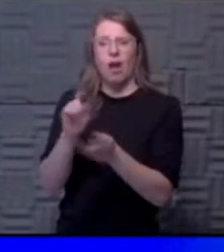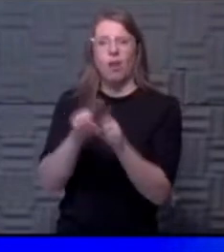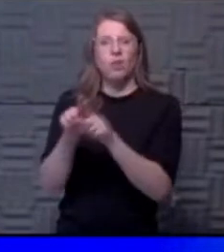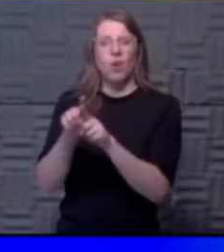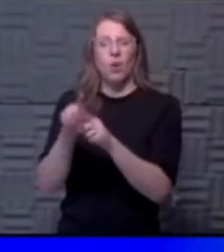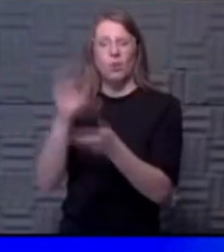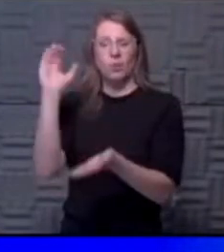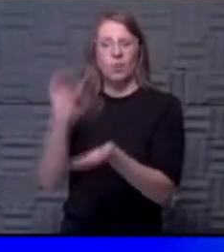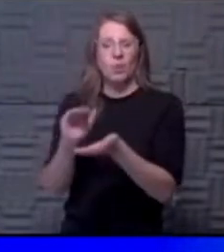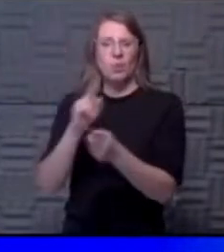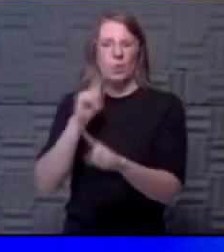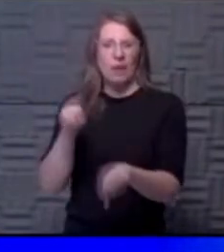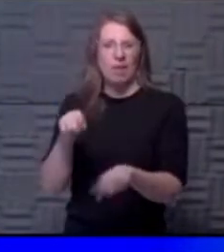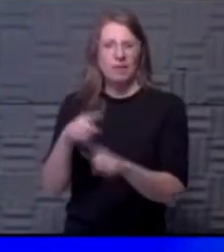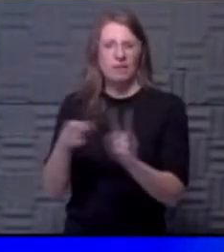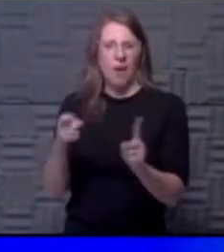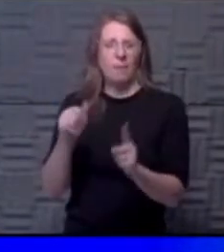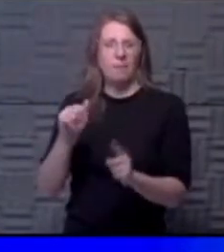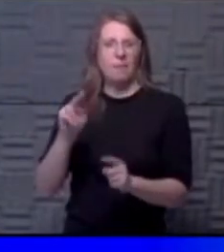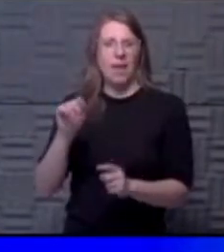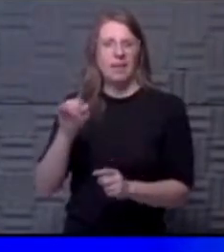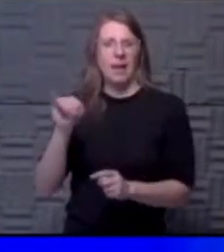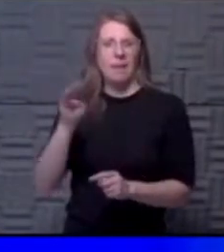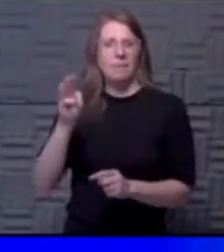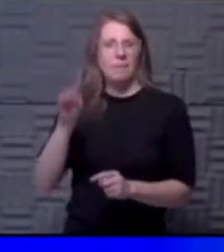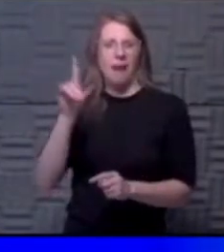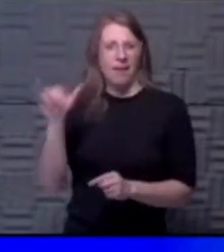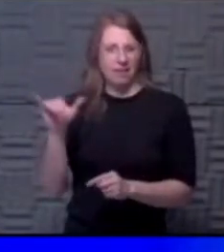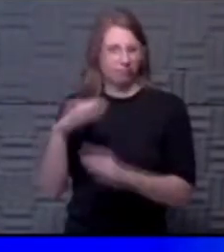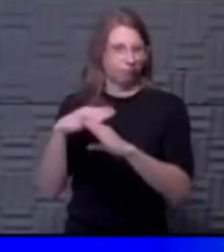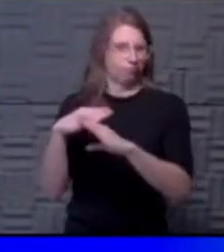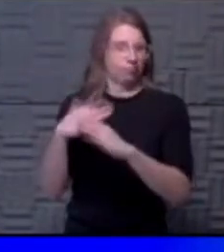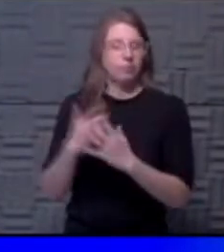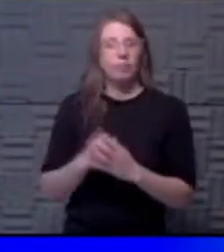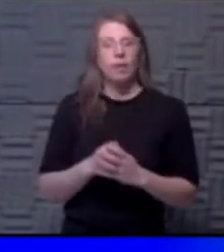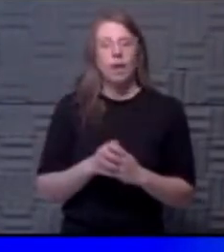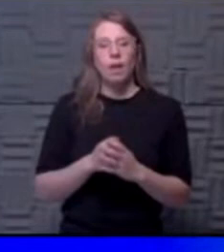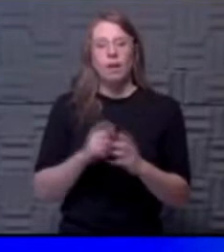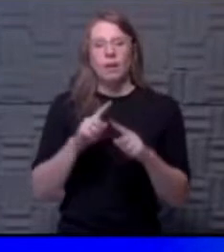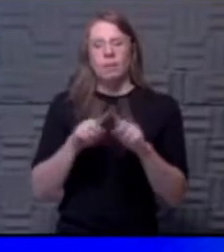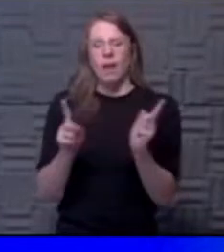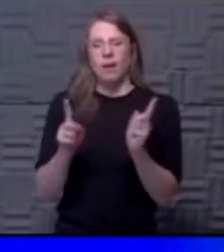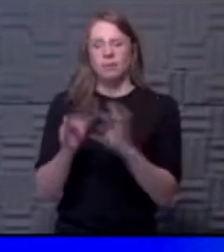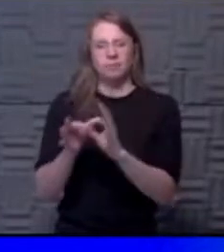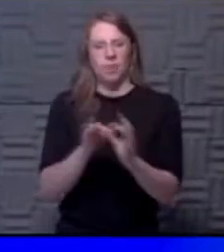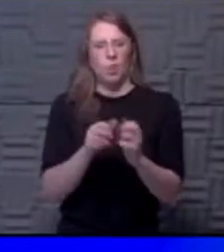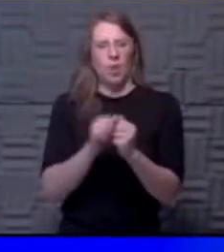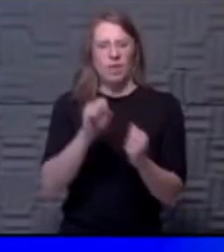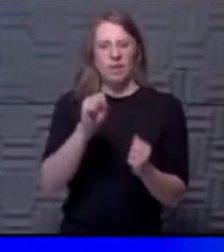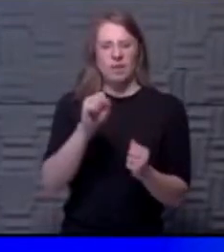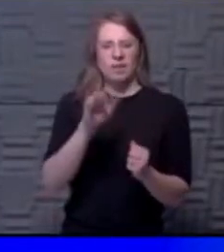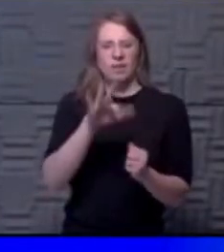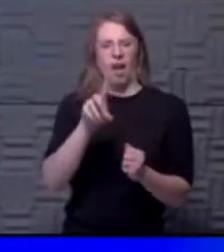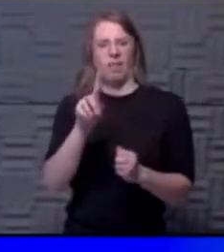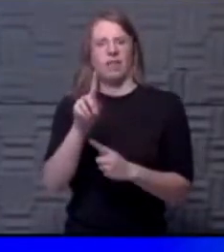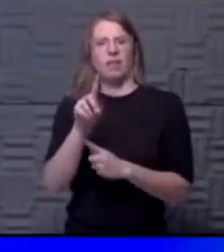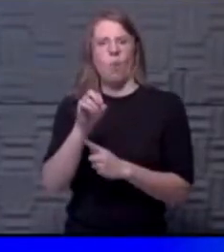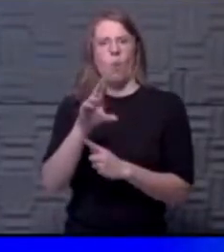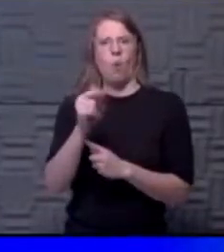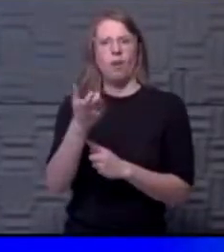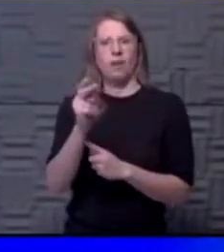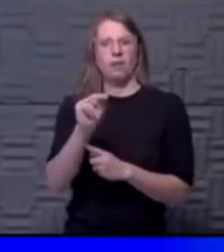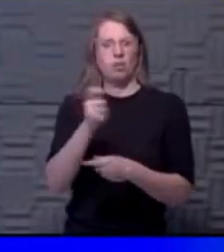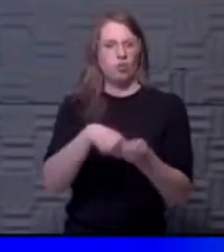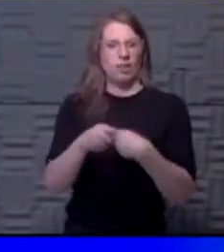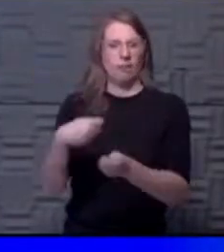to take into account how close are they to the solid organ transplant? What exactly is their immunosuppression?